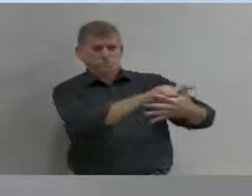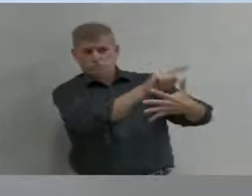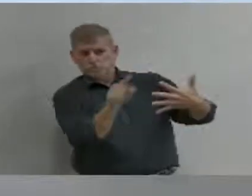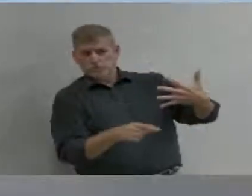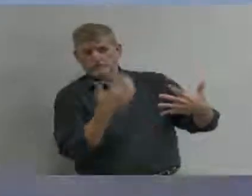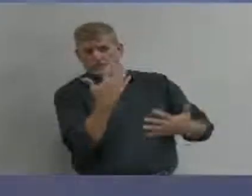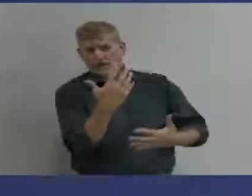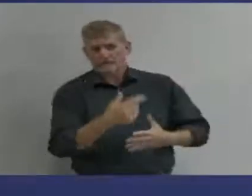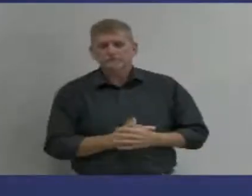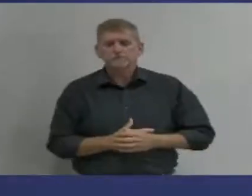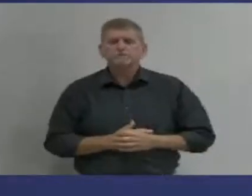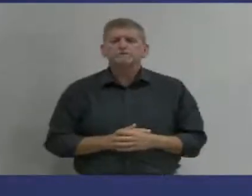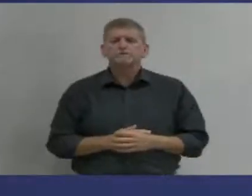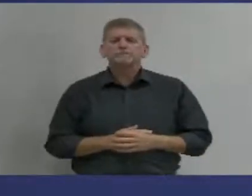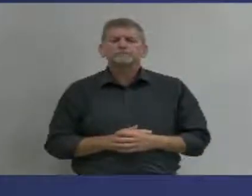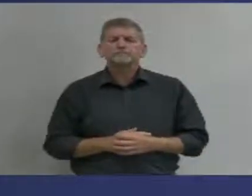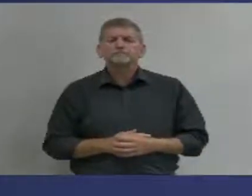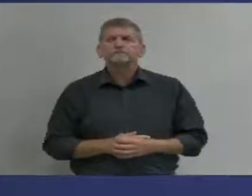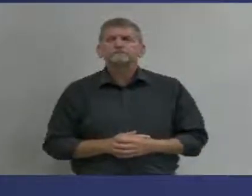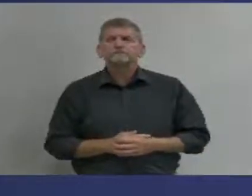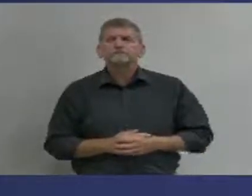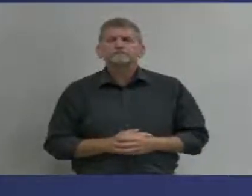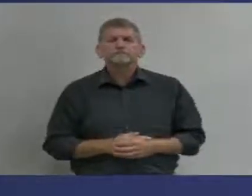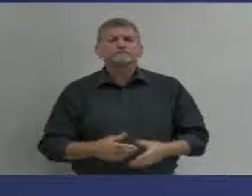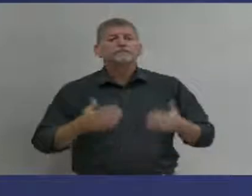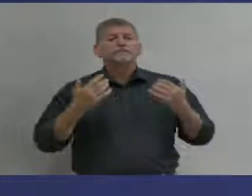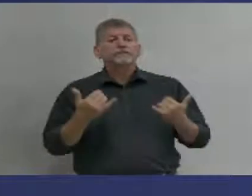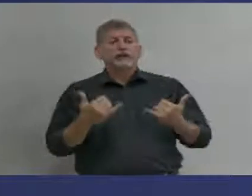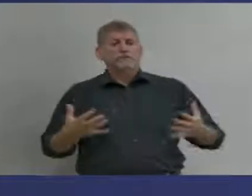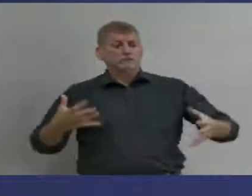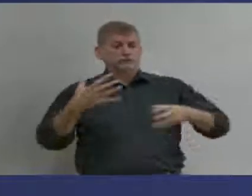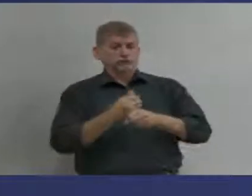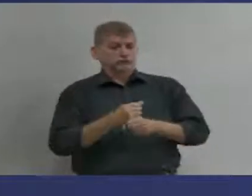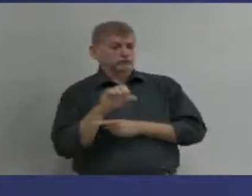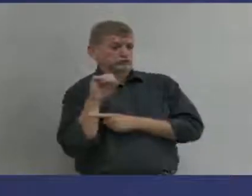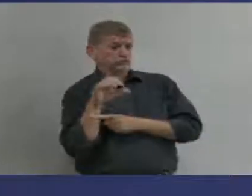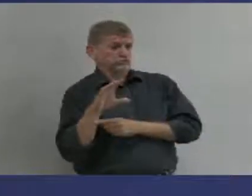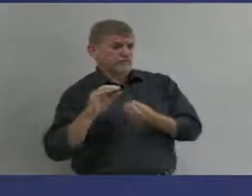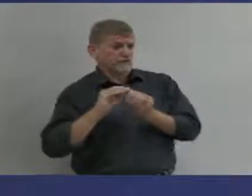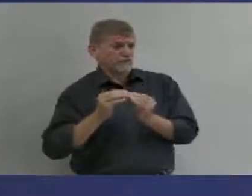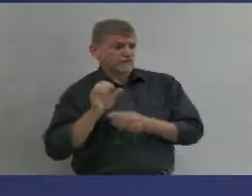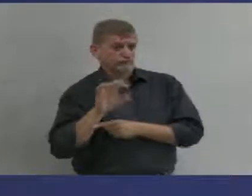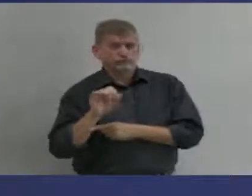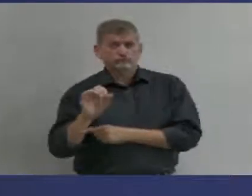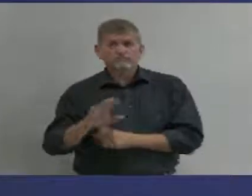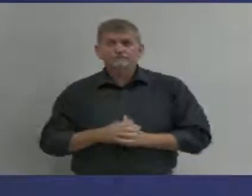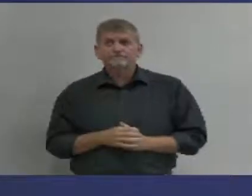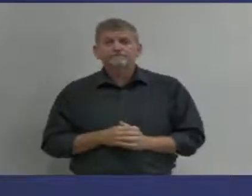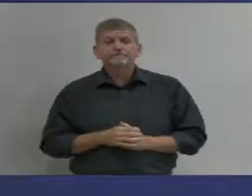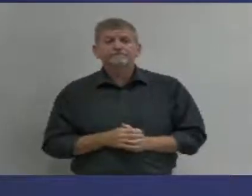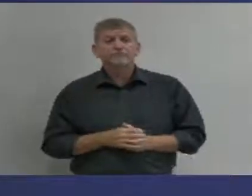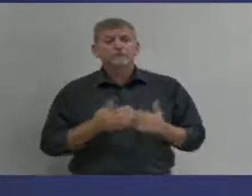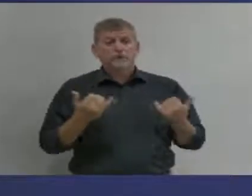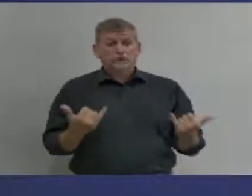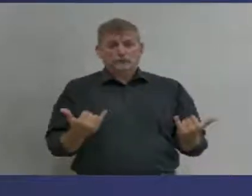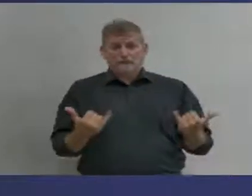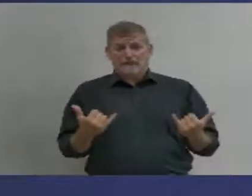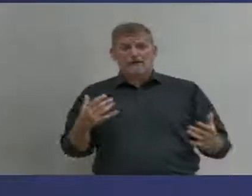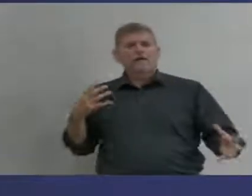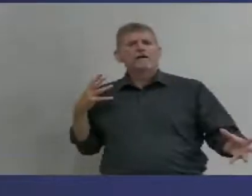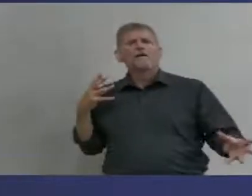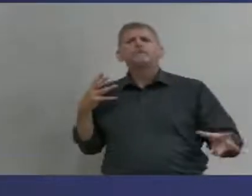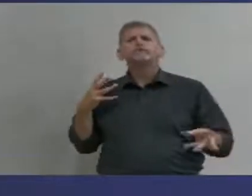This slide summarizes our current data. As of today, cumulatively, we have